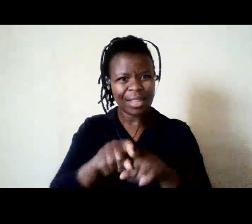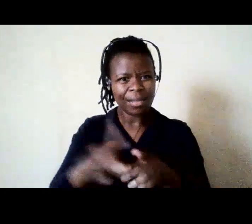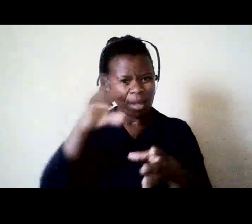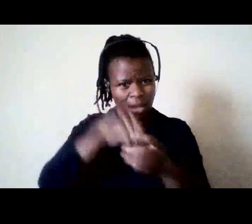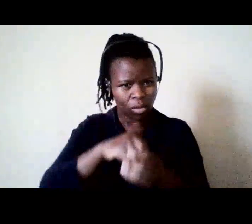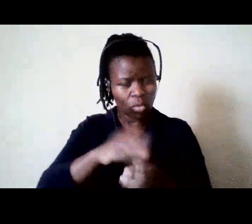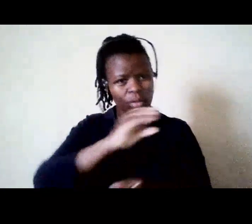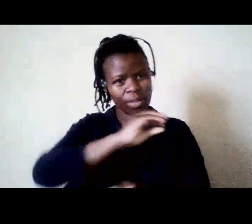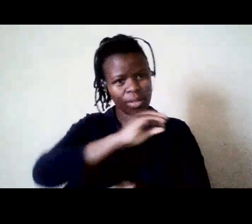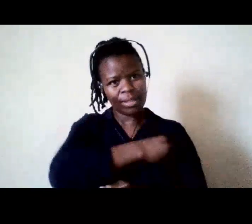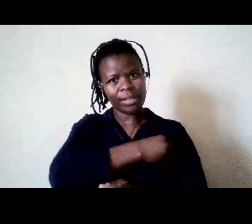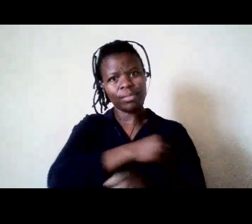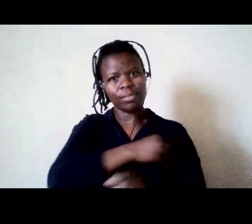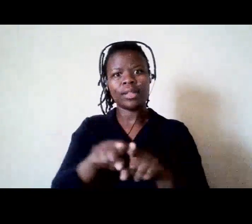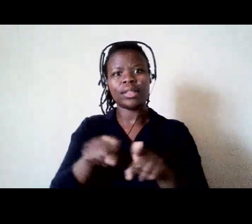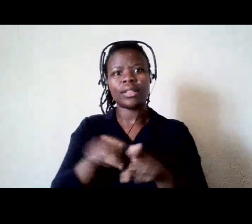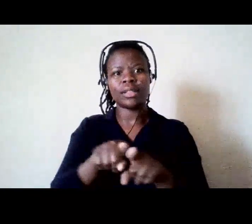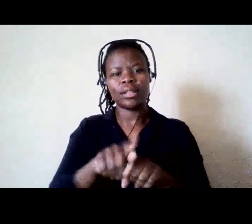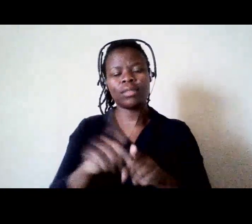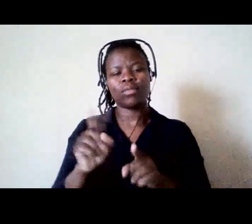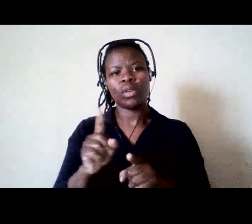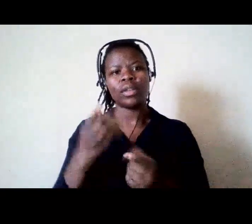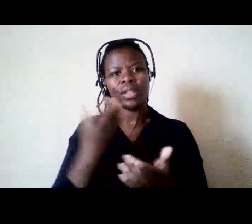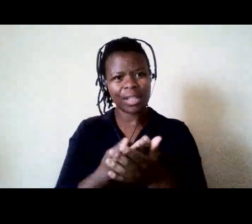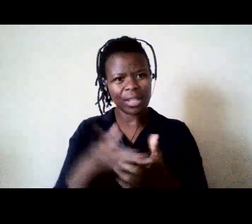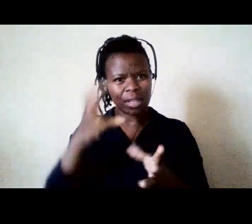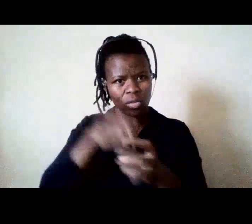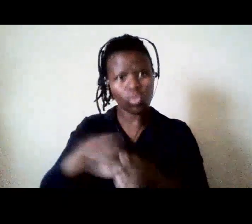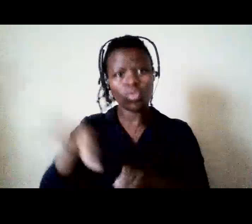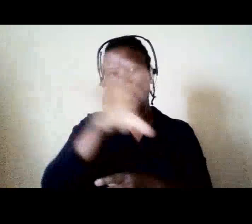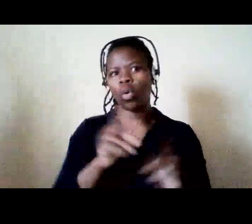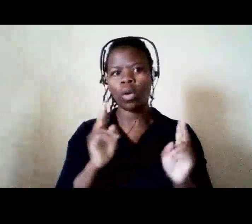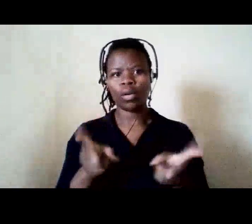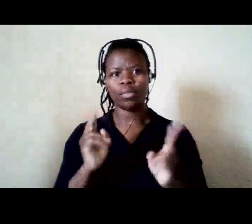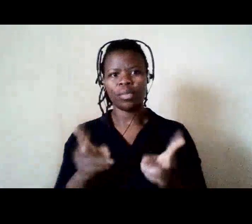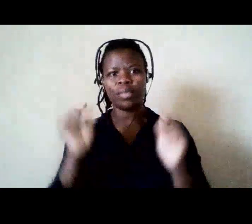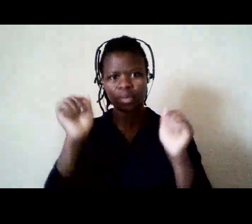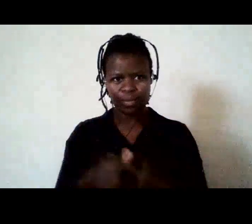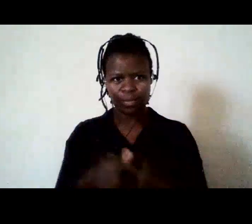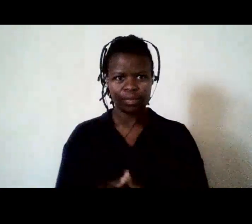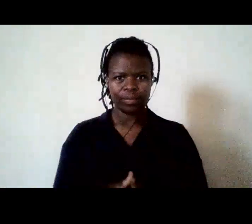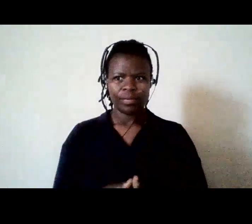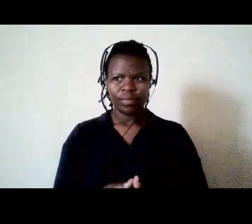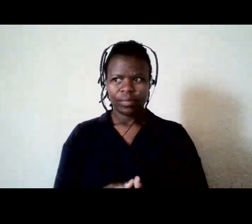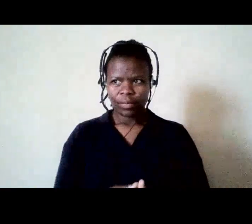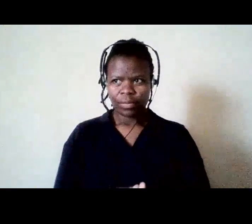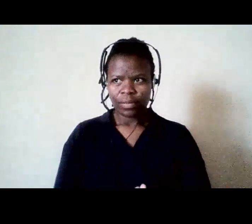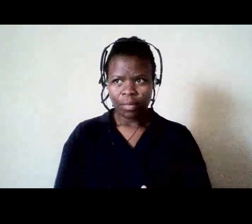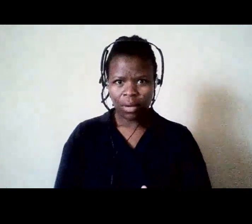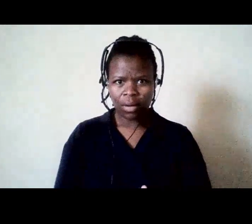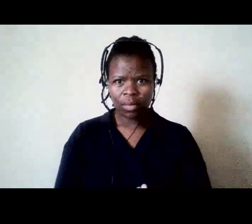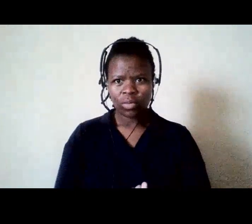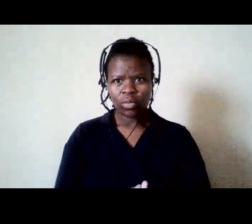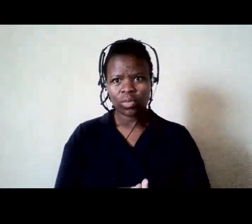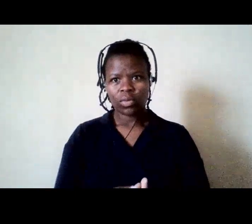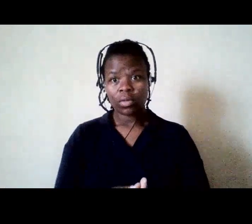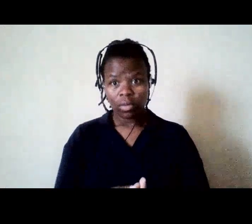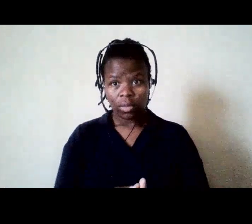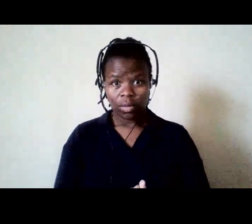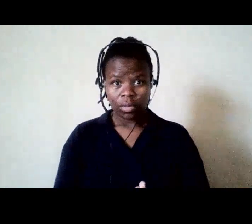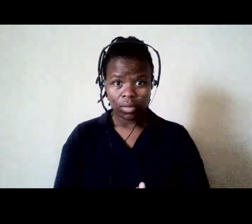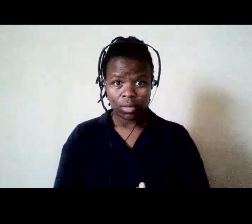including, everyone. Yeah. Yeah. Ike, can I just do a follow-up from there quickly? Go ahead, please go